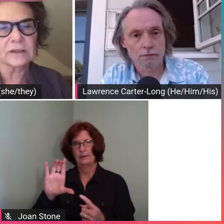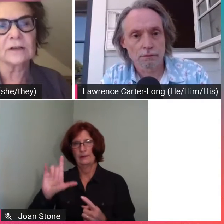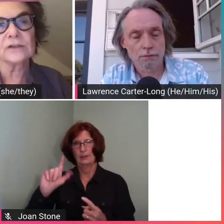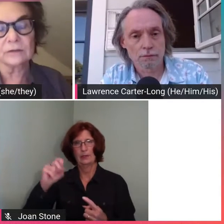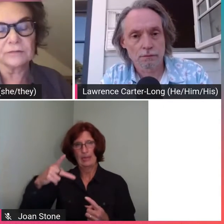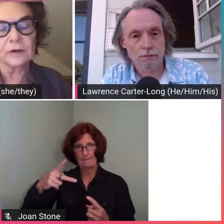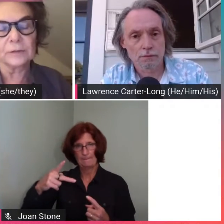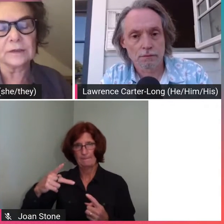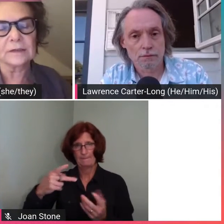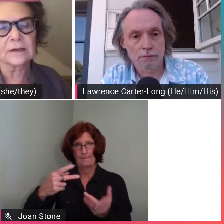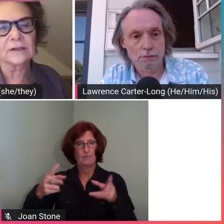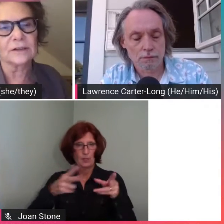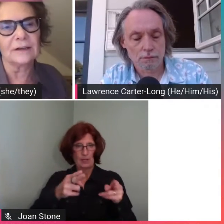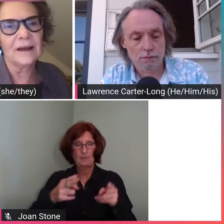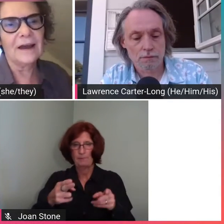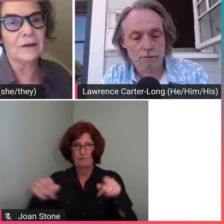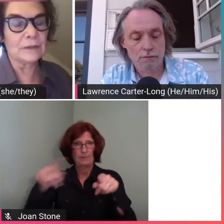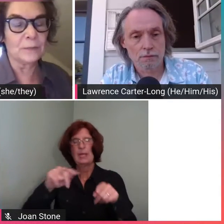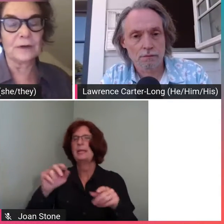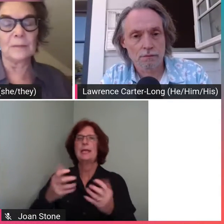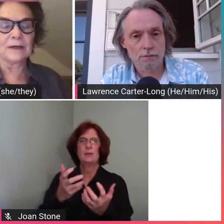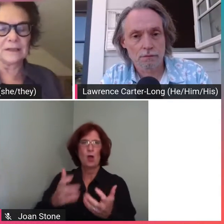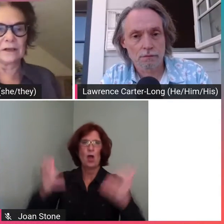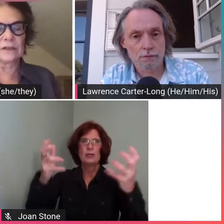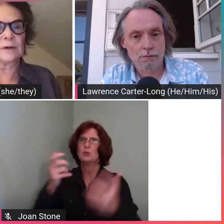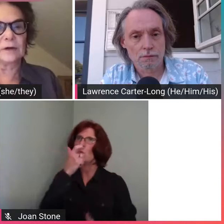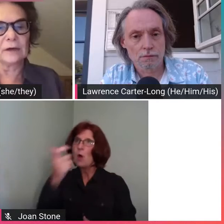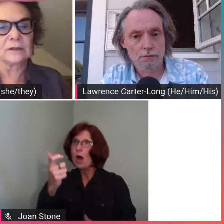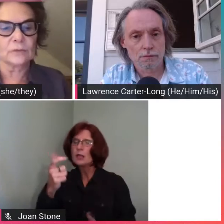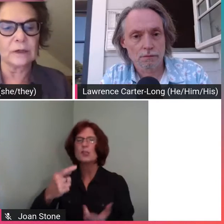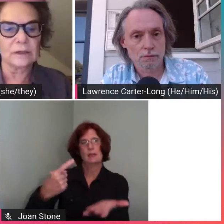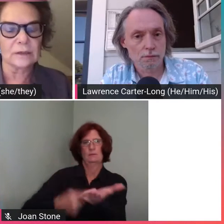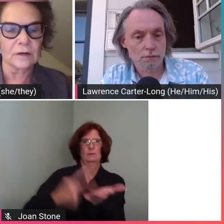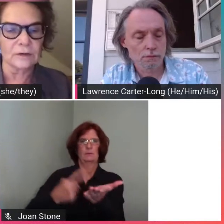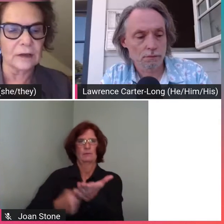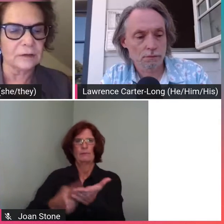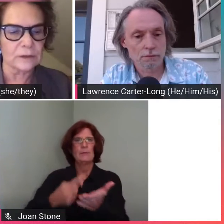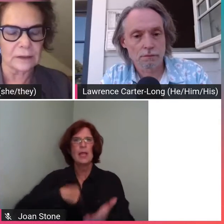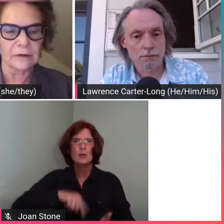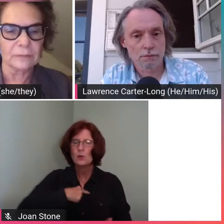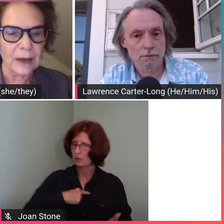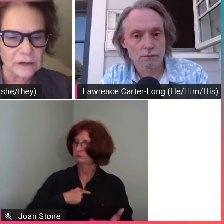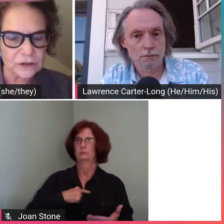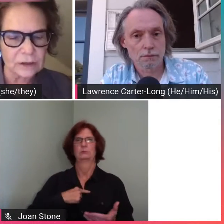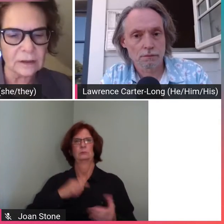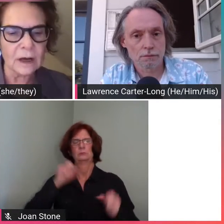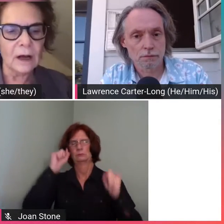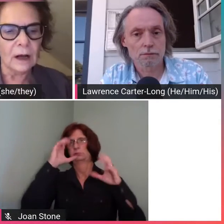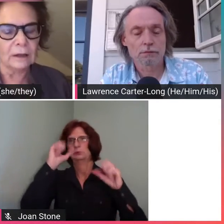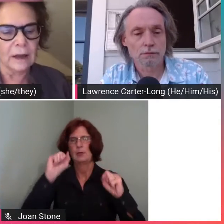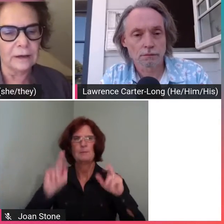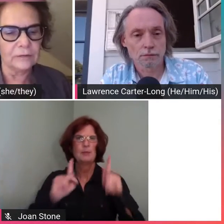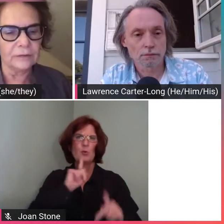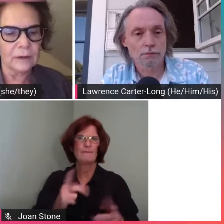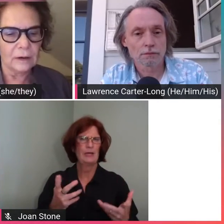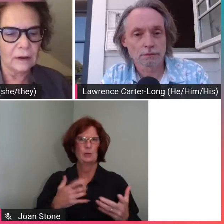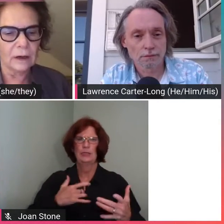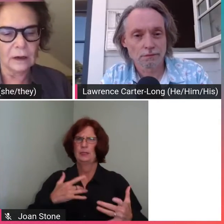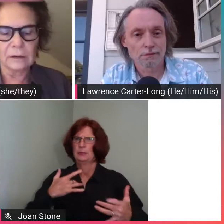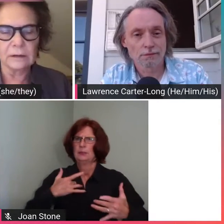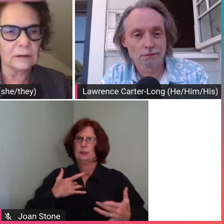audience discussion and film the discussion. And it was a pretty amazing experience. We discovered that there was a lot of passion, a lot